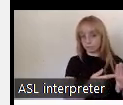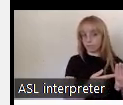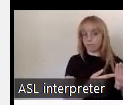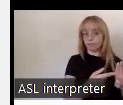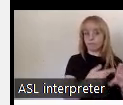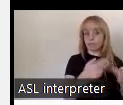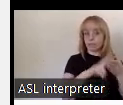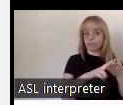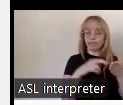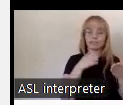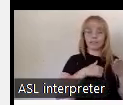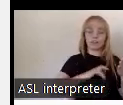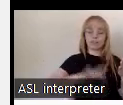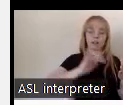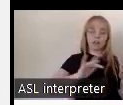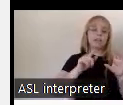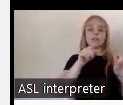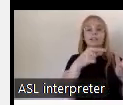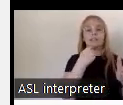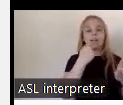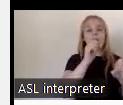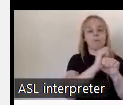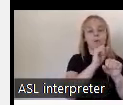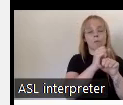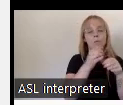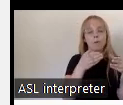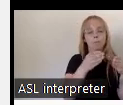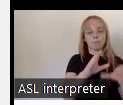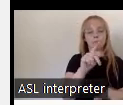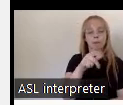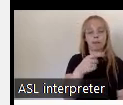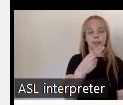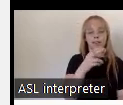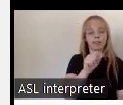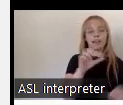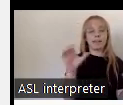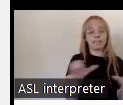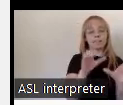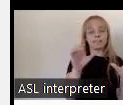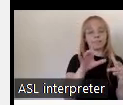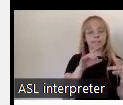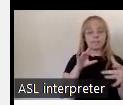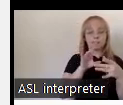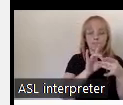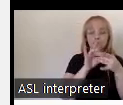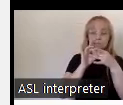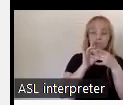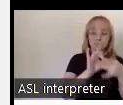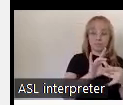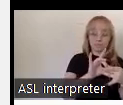I apologize for the scrolling, those work paths, these are activities that are specific to the Hub